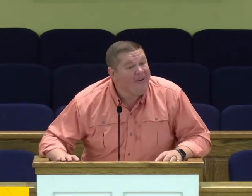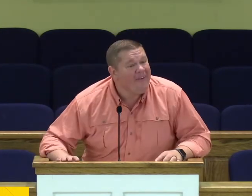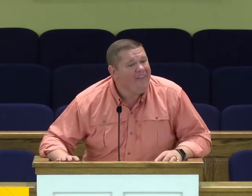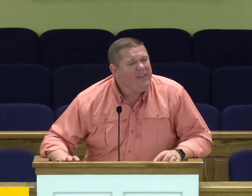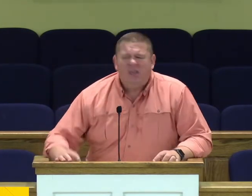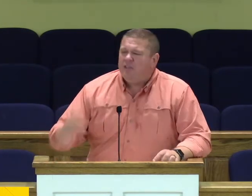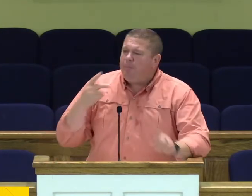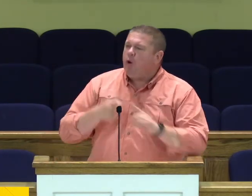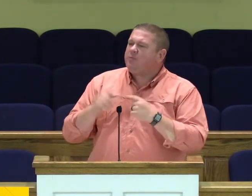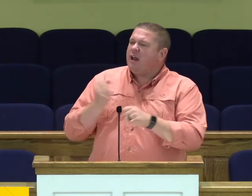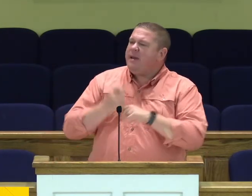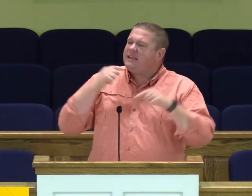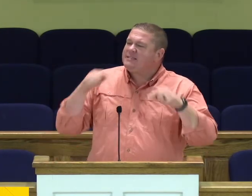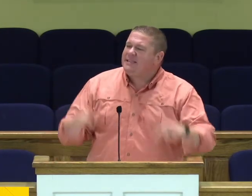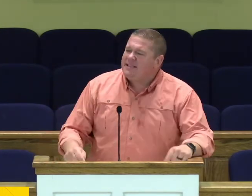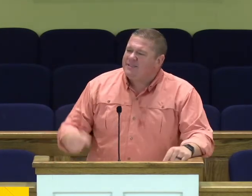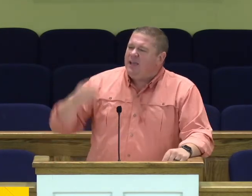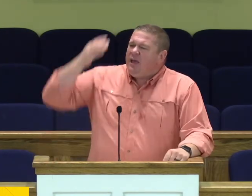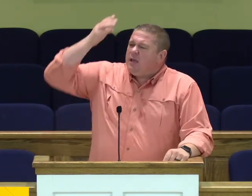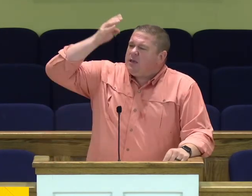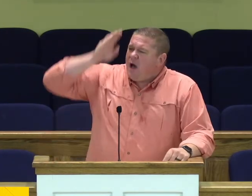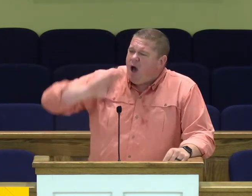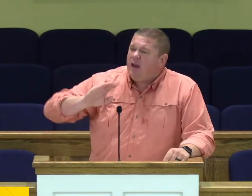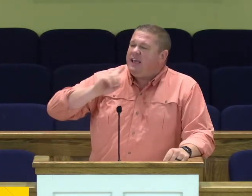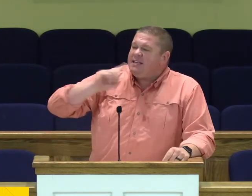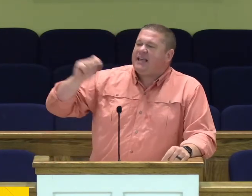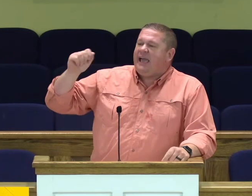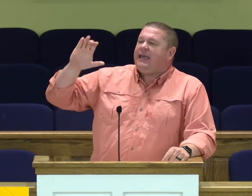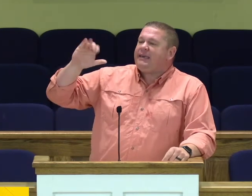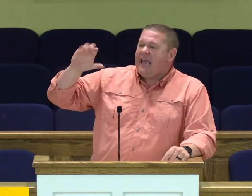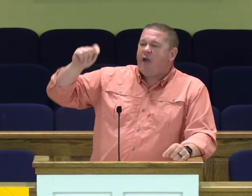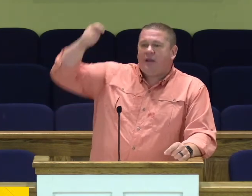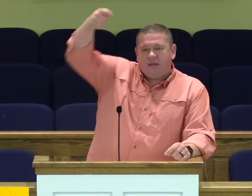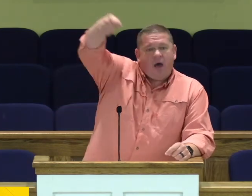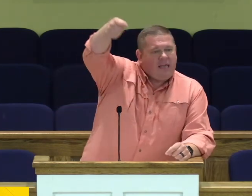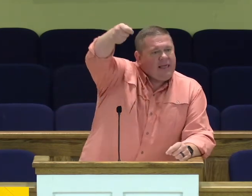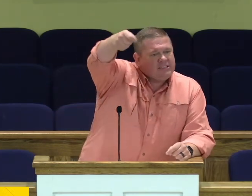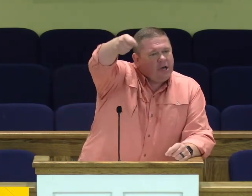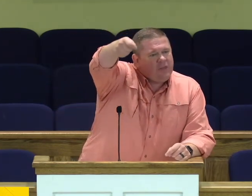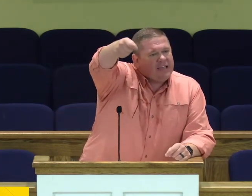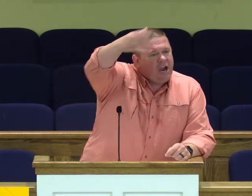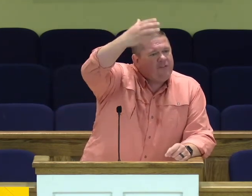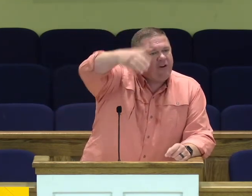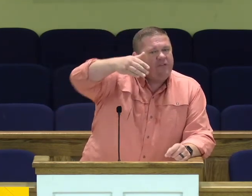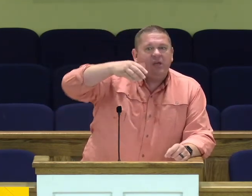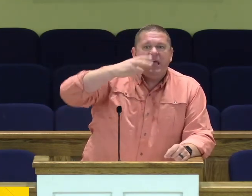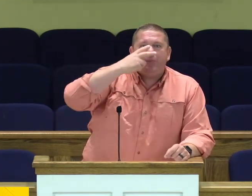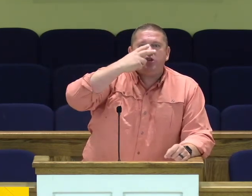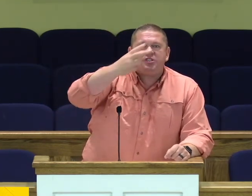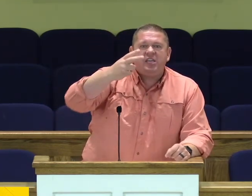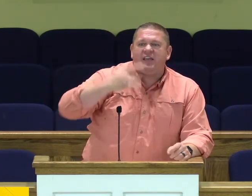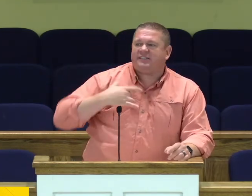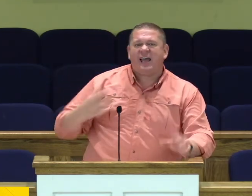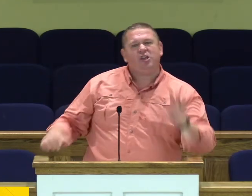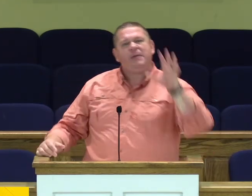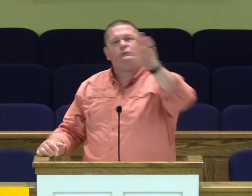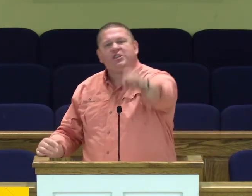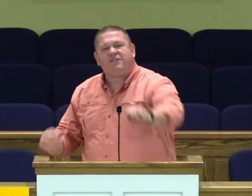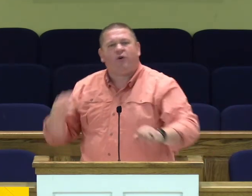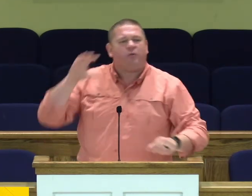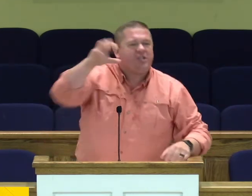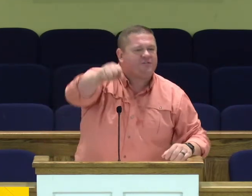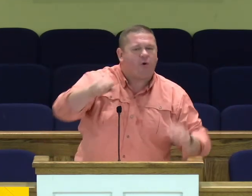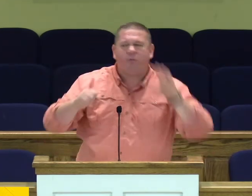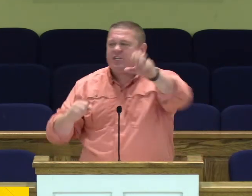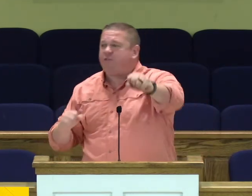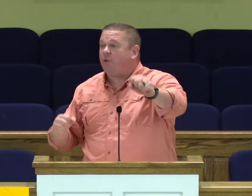October. The point I'm trying to make is this. God is a carrot God. He likes to hold that carrot in front of you. And when you see it, you get excited and you keep reaching